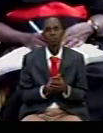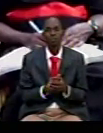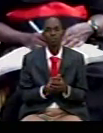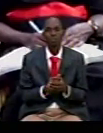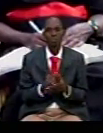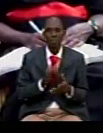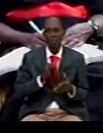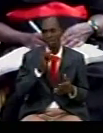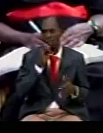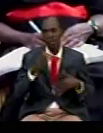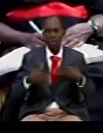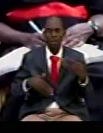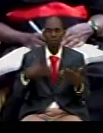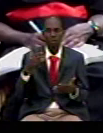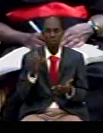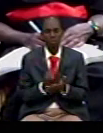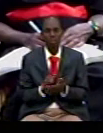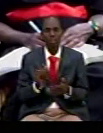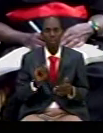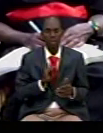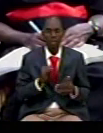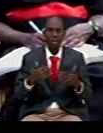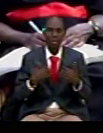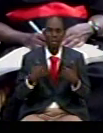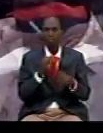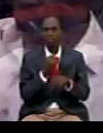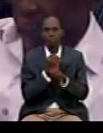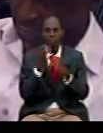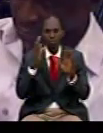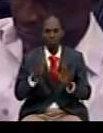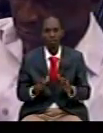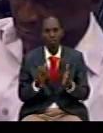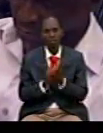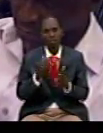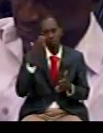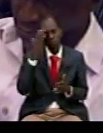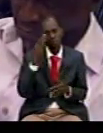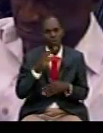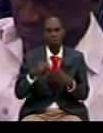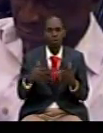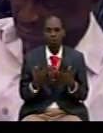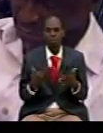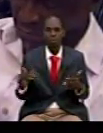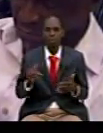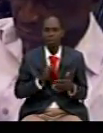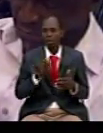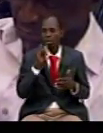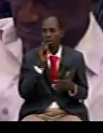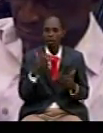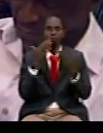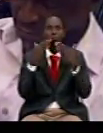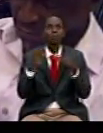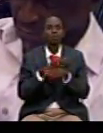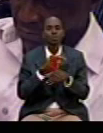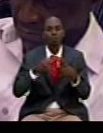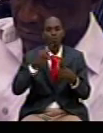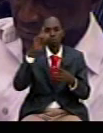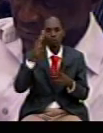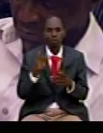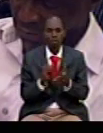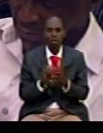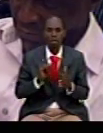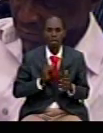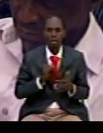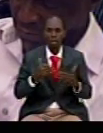I'm happy tonight that I have a Savior who knows all things. I'm grateful to God tonight that I have a